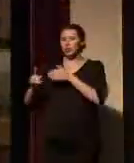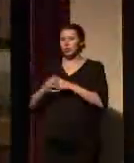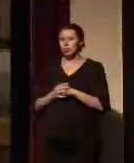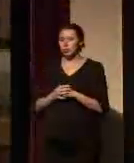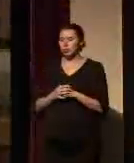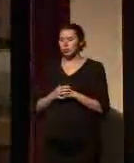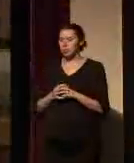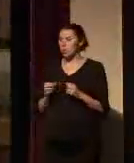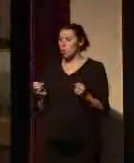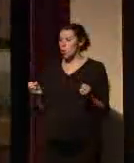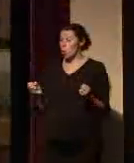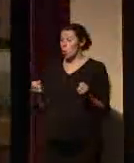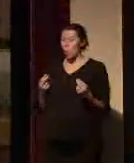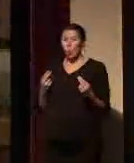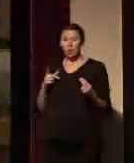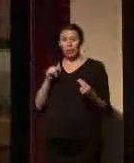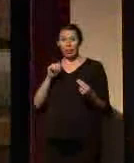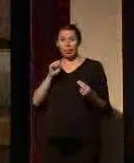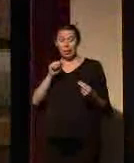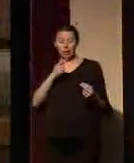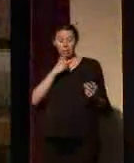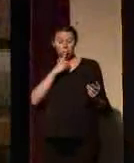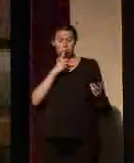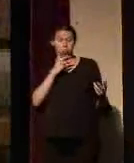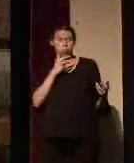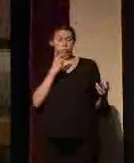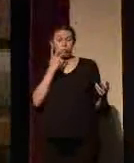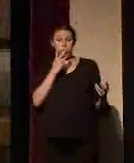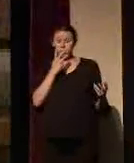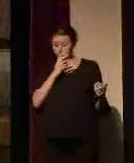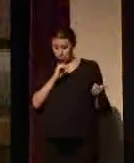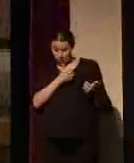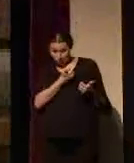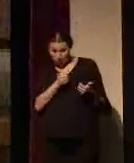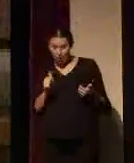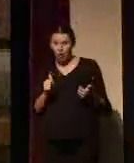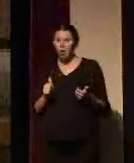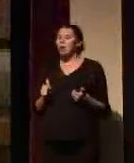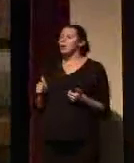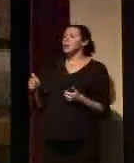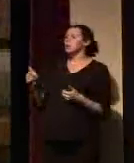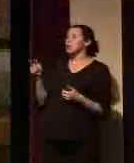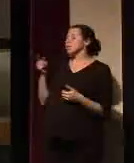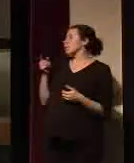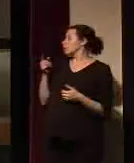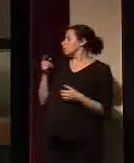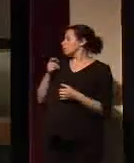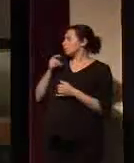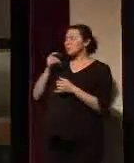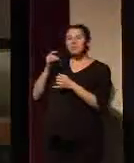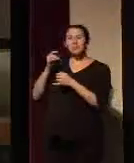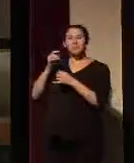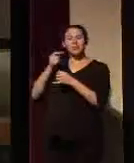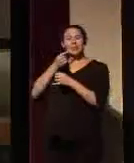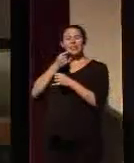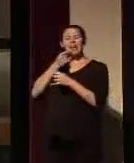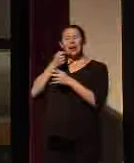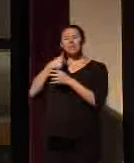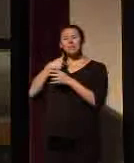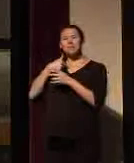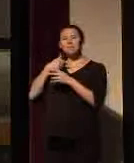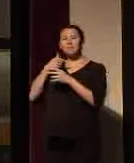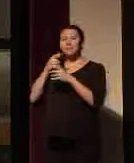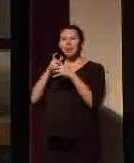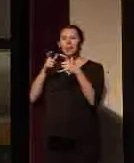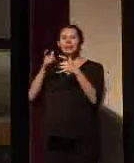Anybody want to jump in on that one? I can just tell you that it has a major psychological impact. The true impact and the